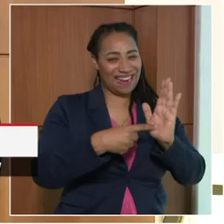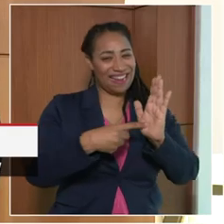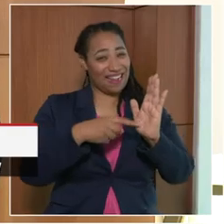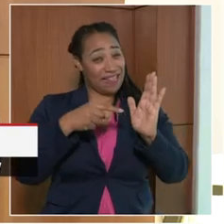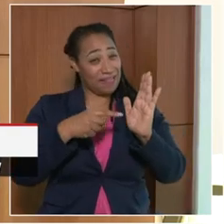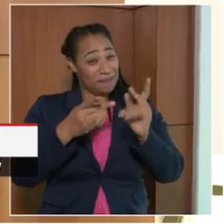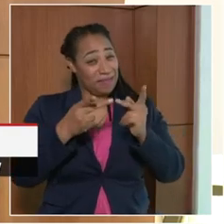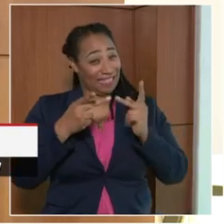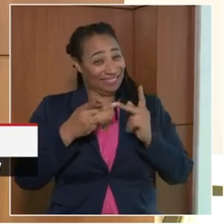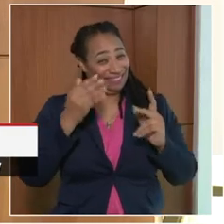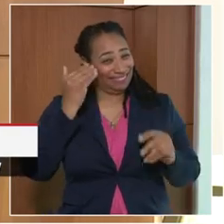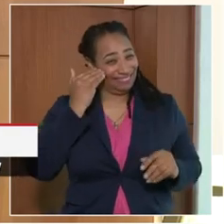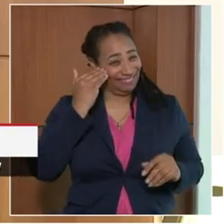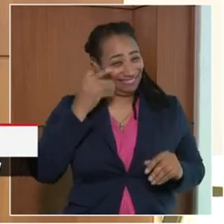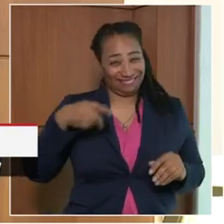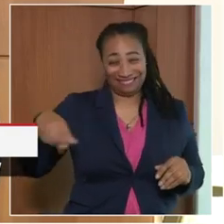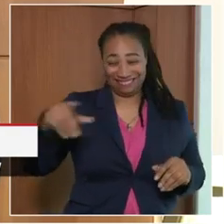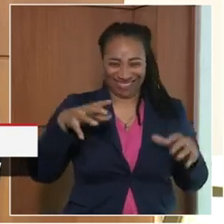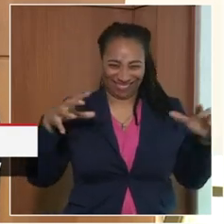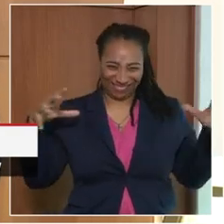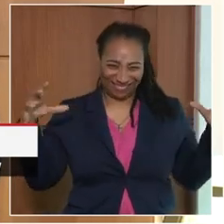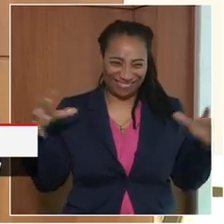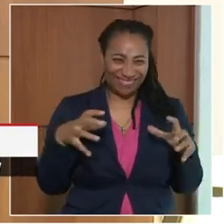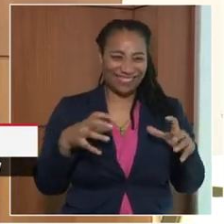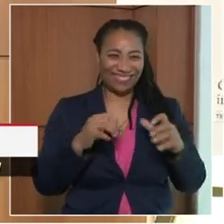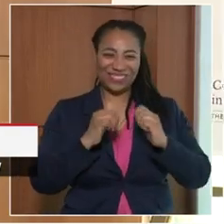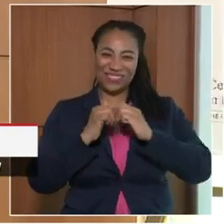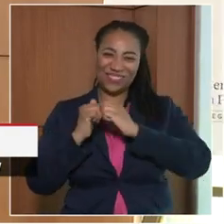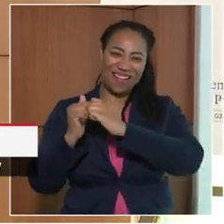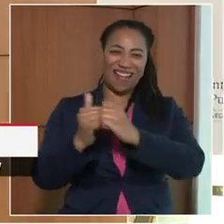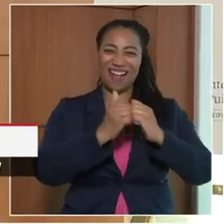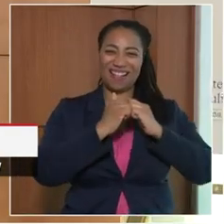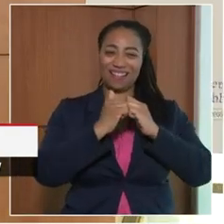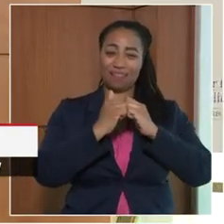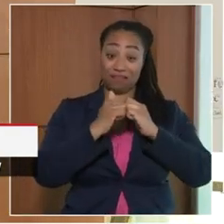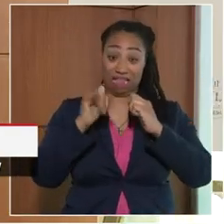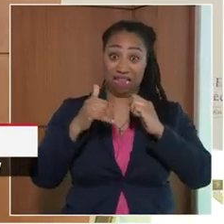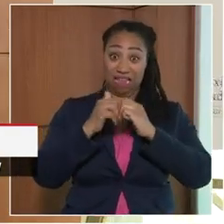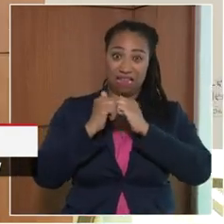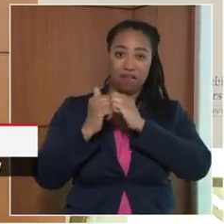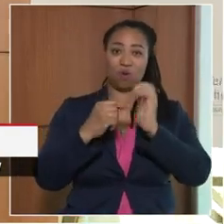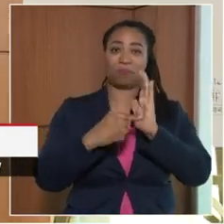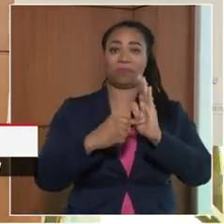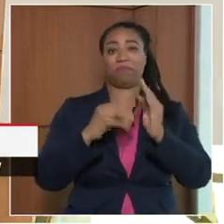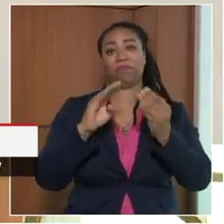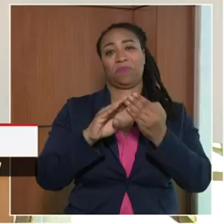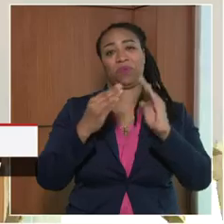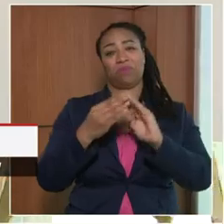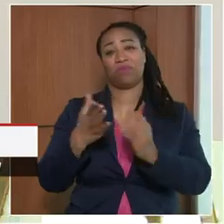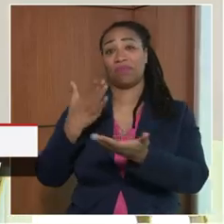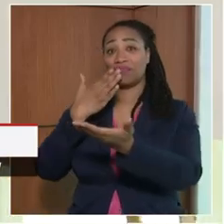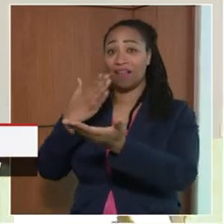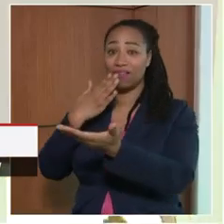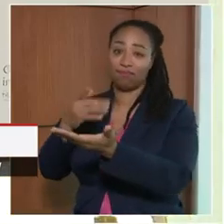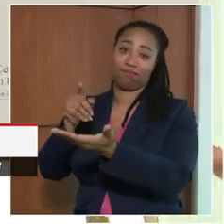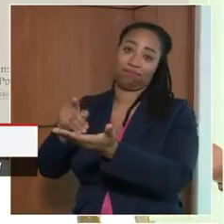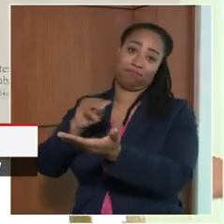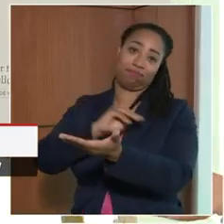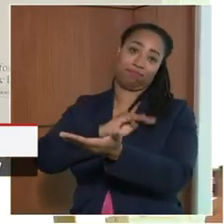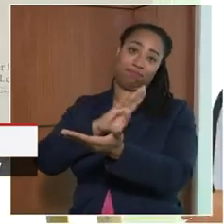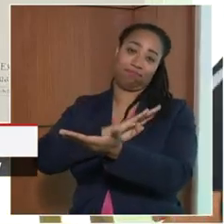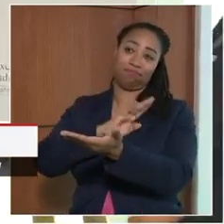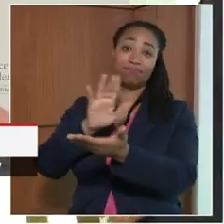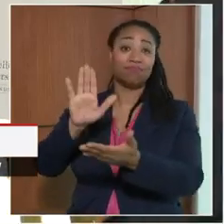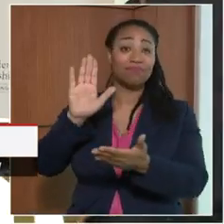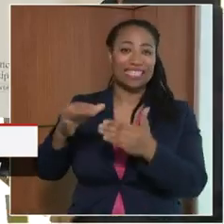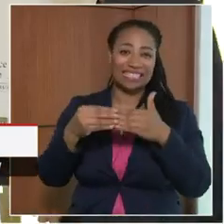our community. Thank you again, Mayor Bowser, for your leadership and for championing the future of youth development in DC.